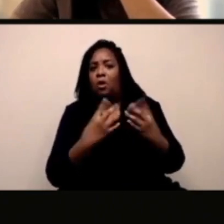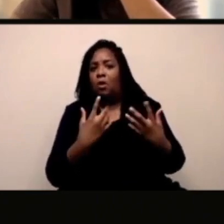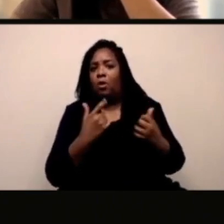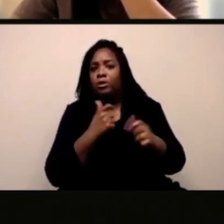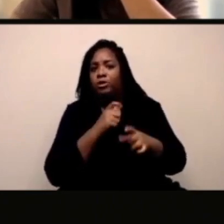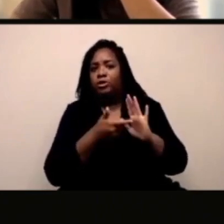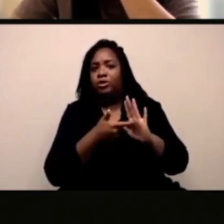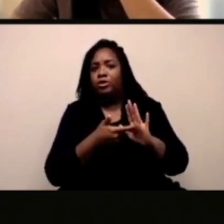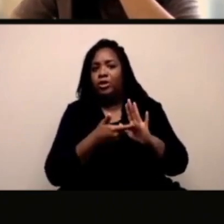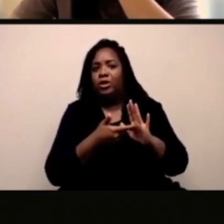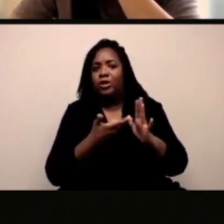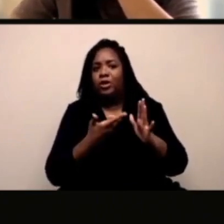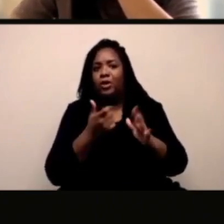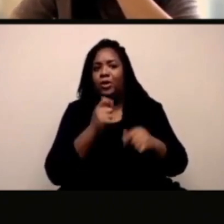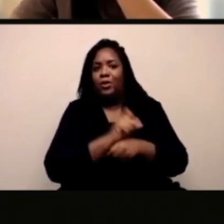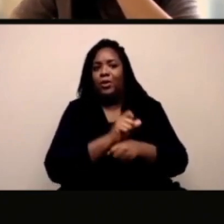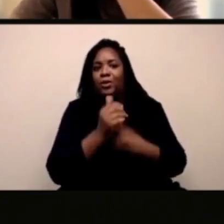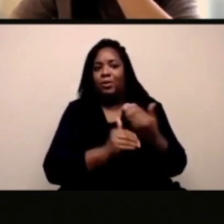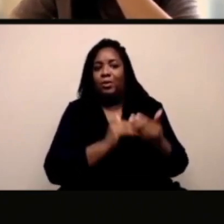progress yet.